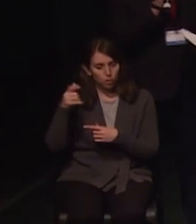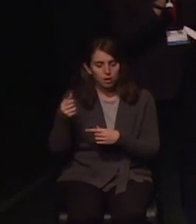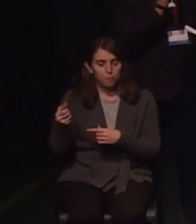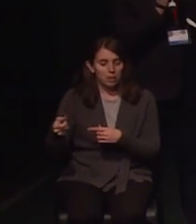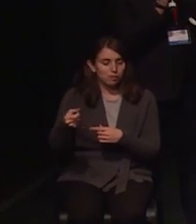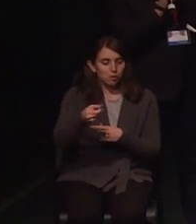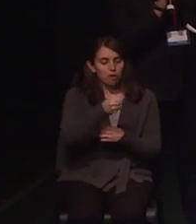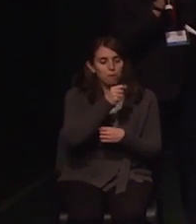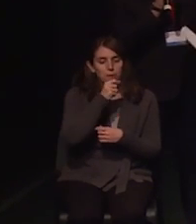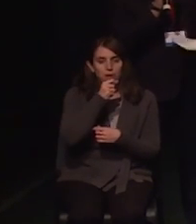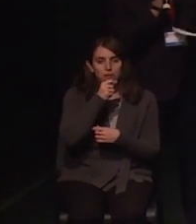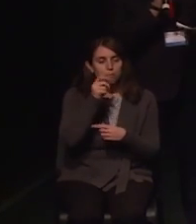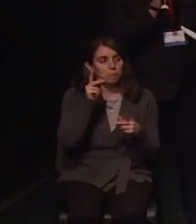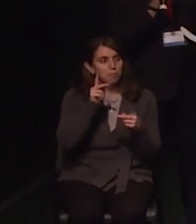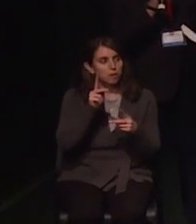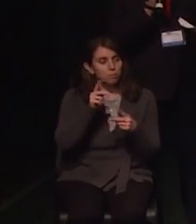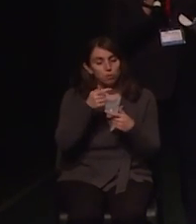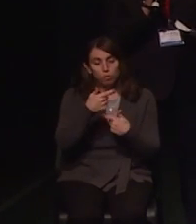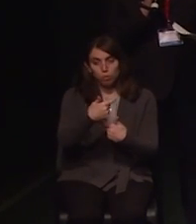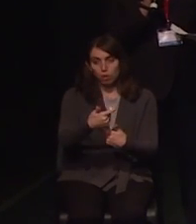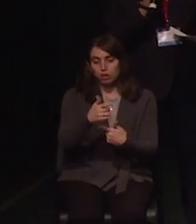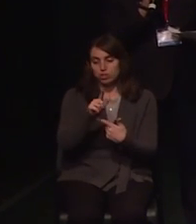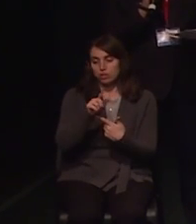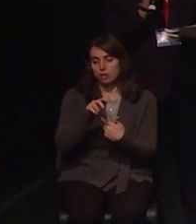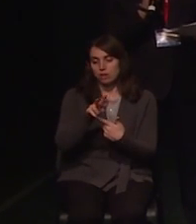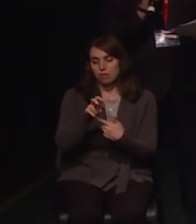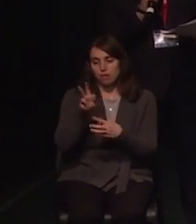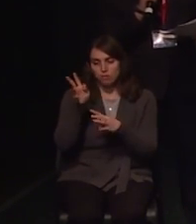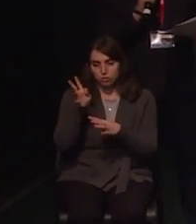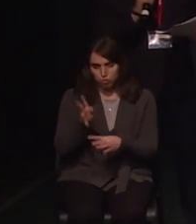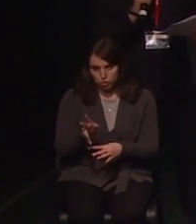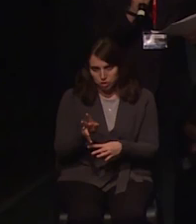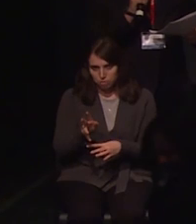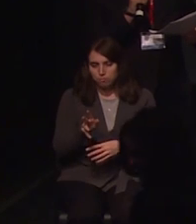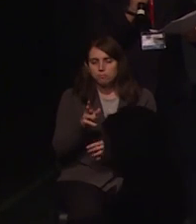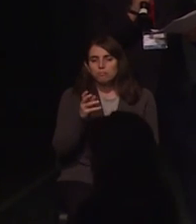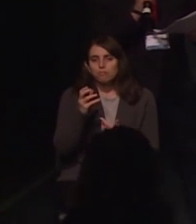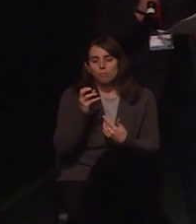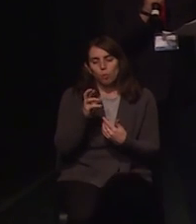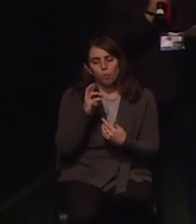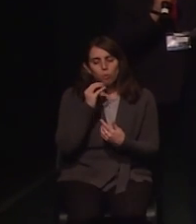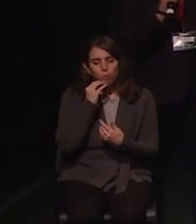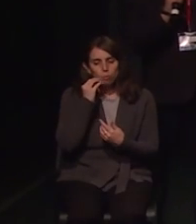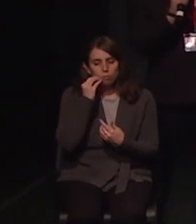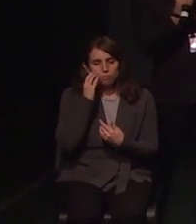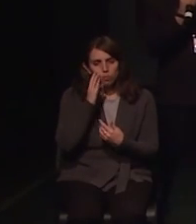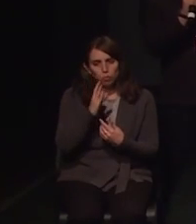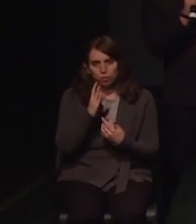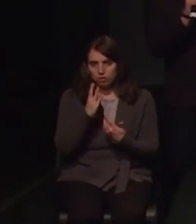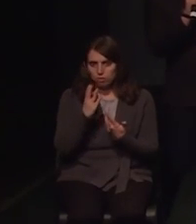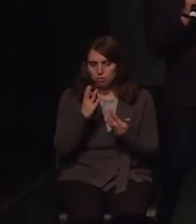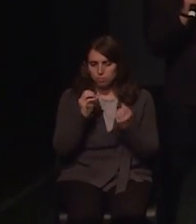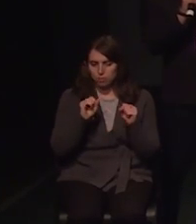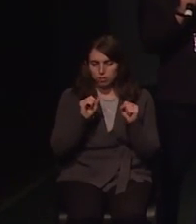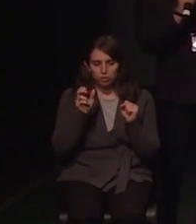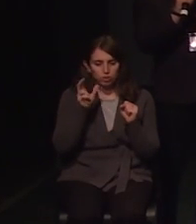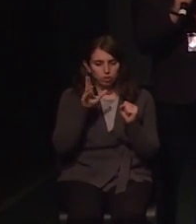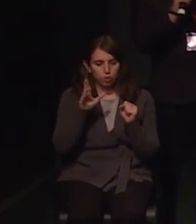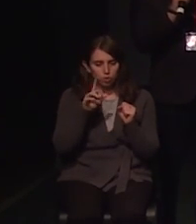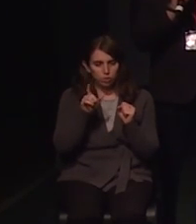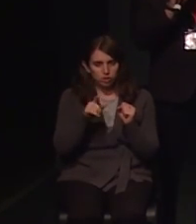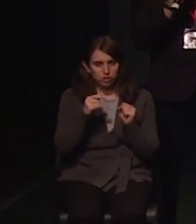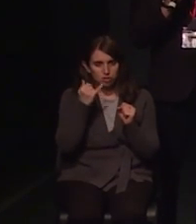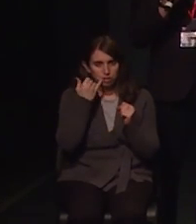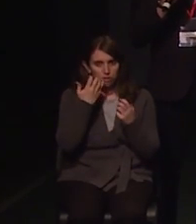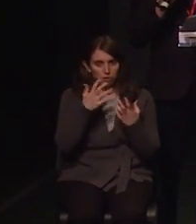people watching on a simulcast or at home, we'll be able to hear your questions. If you do not wish to be captured in photography, please